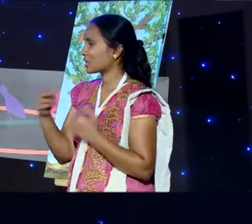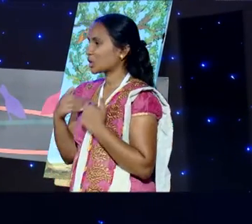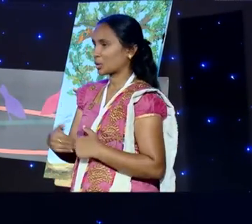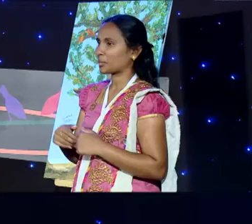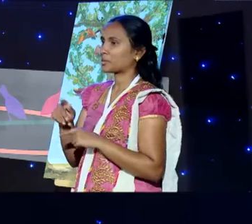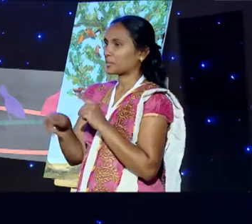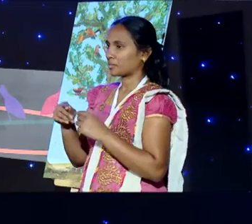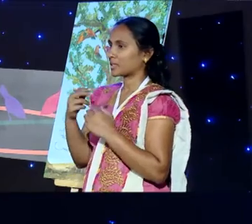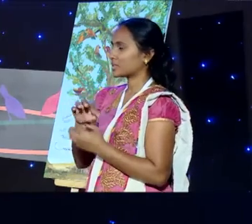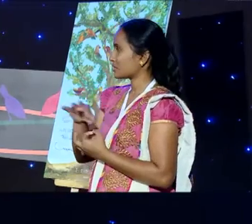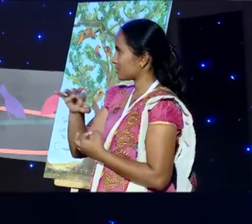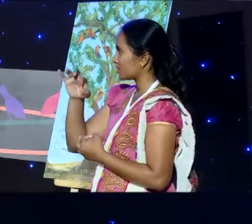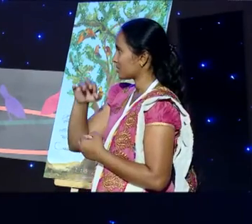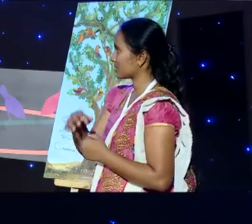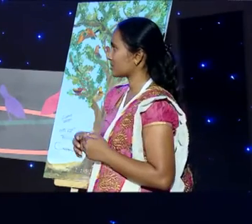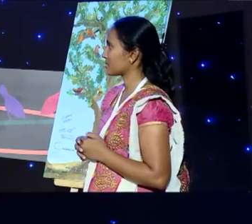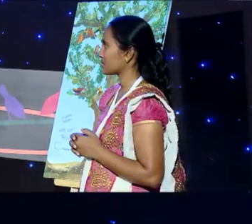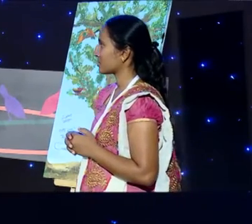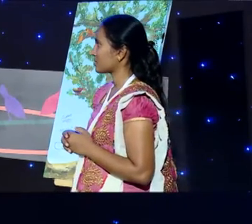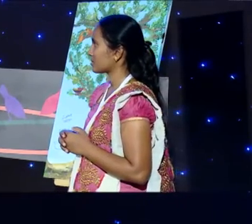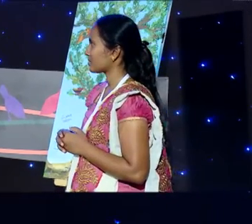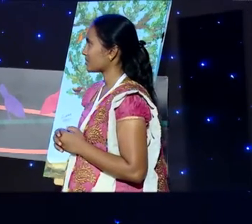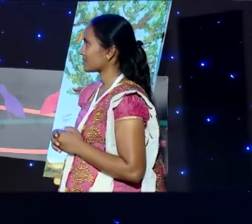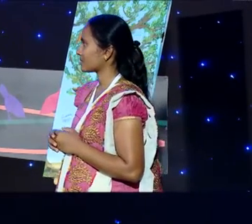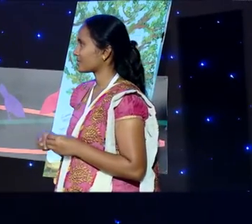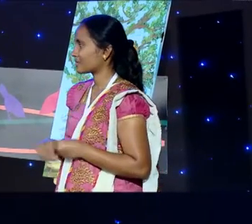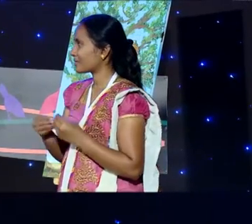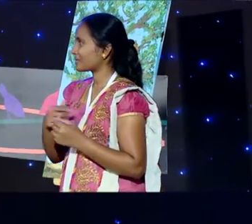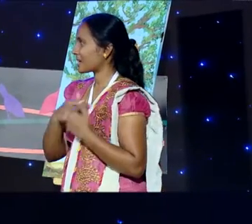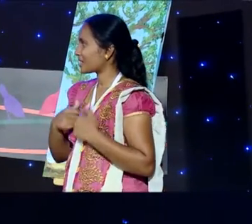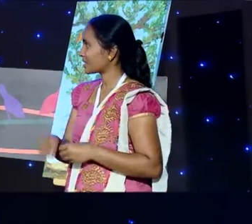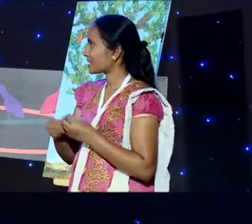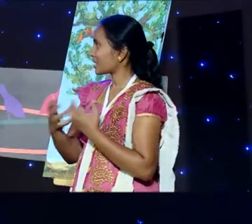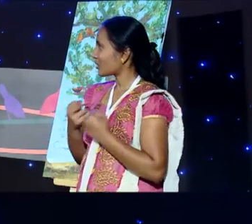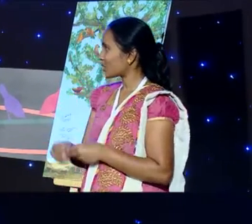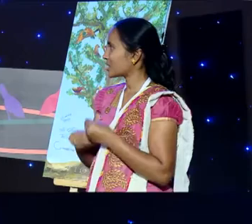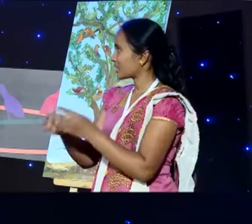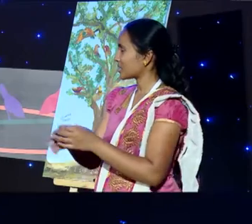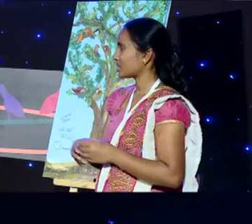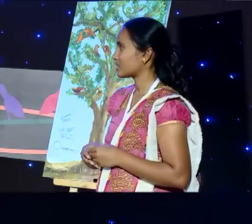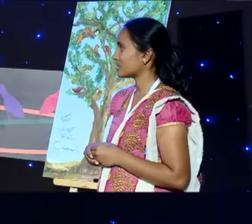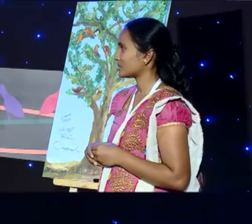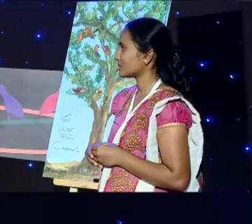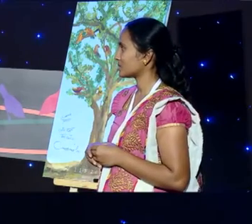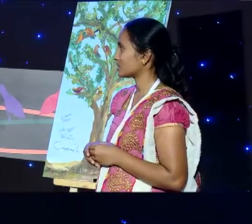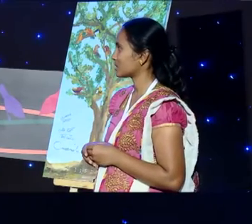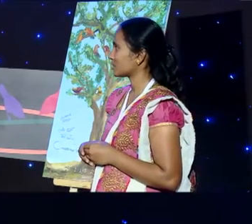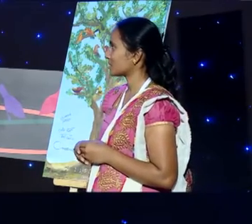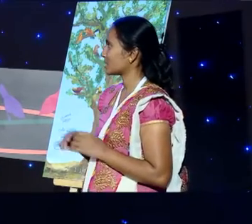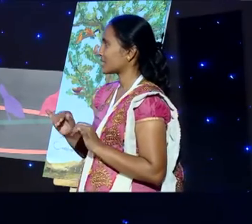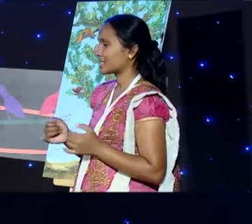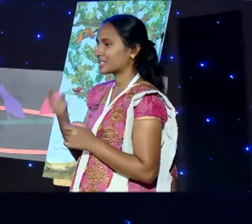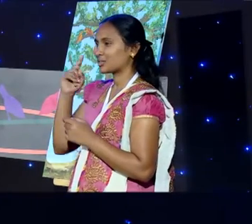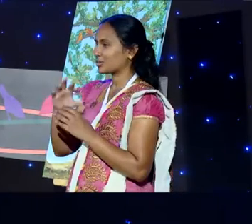wanna contribute, like not even for the meal after, my heart is overflowing. I work at eBay, here's two $50 cards. This is for